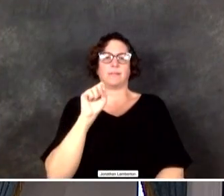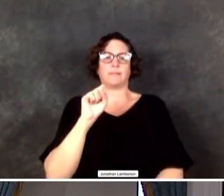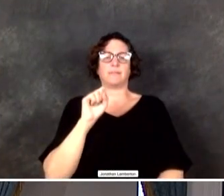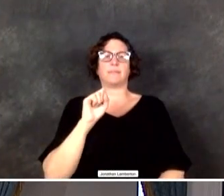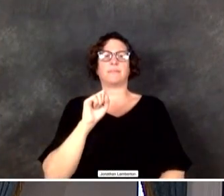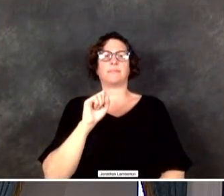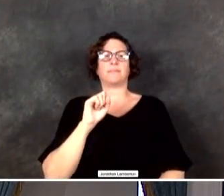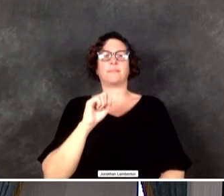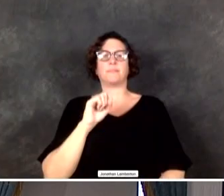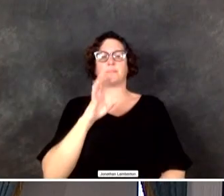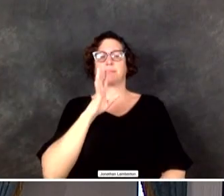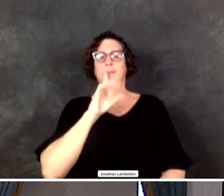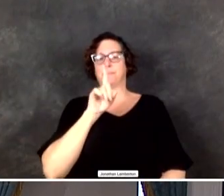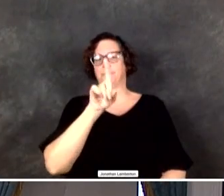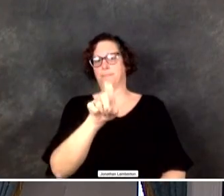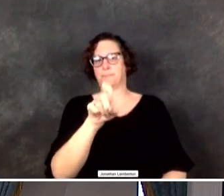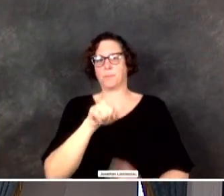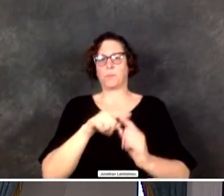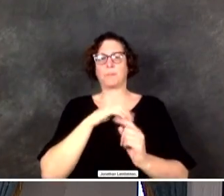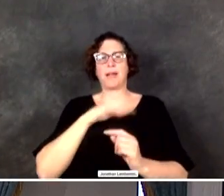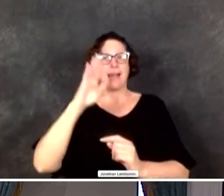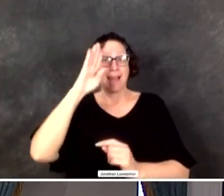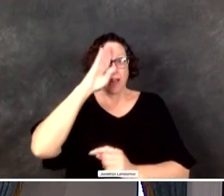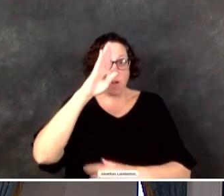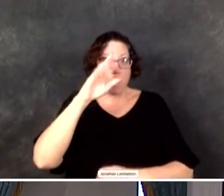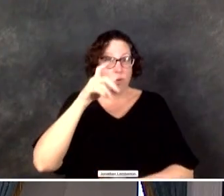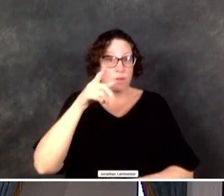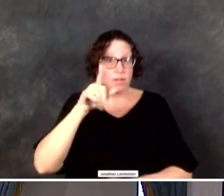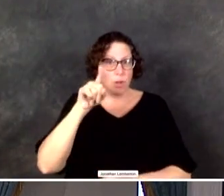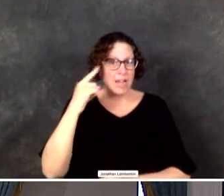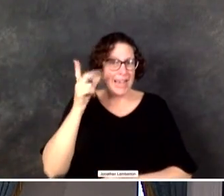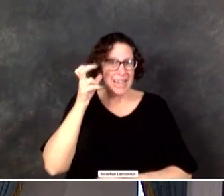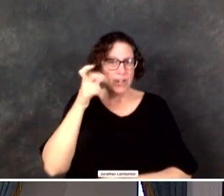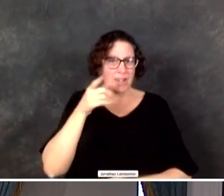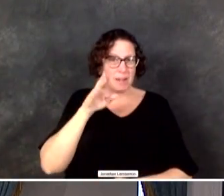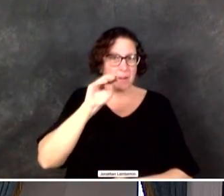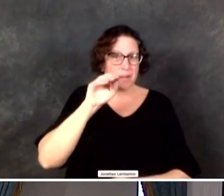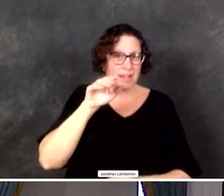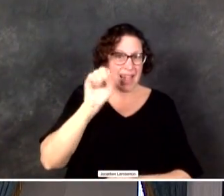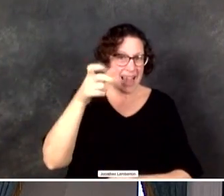Miles? Let's see if Miles is there. Miles, can you hear us?